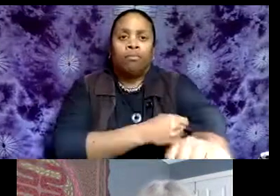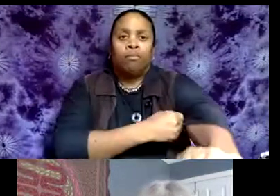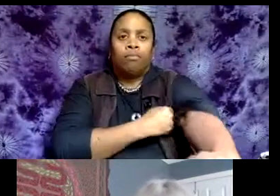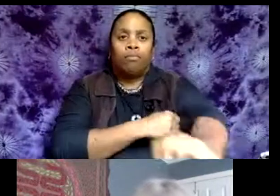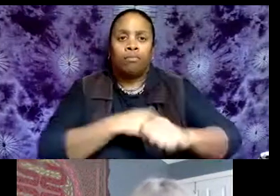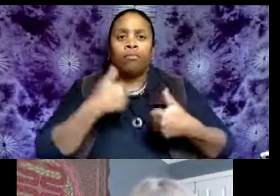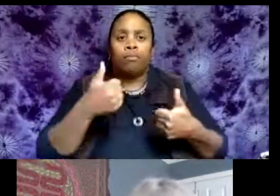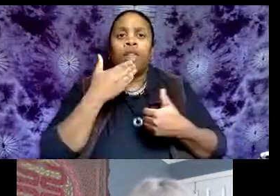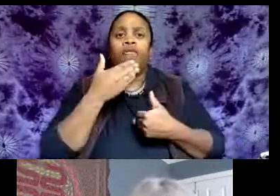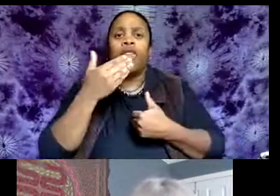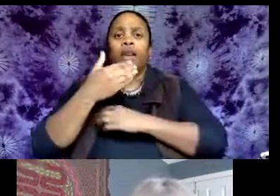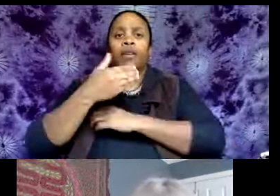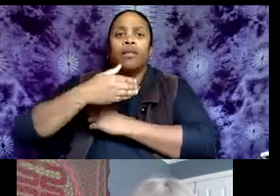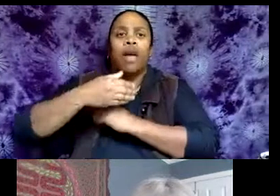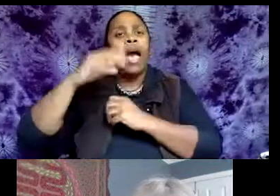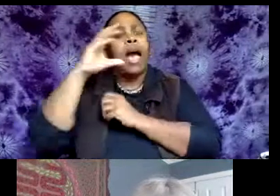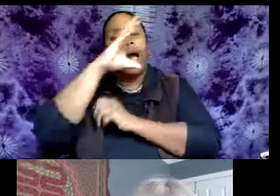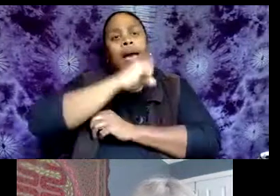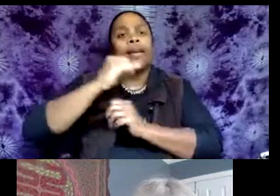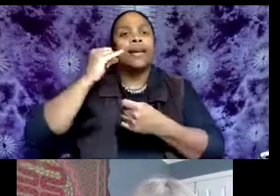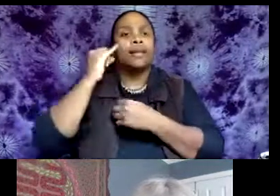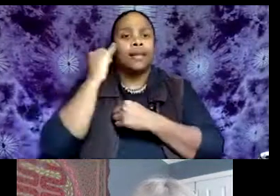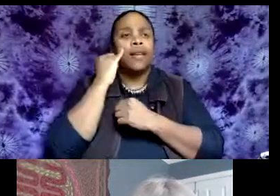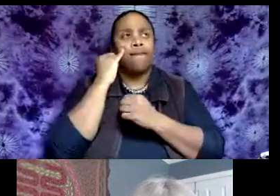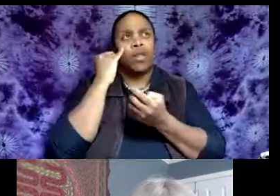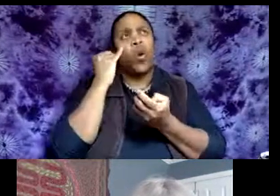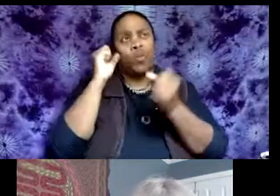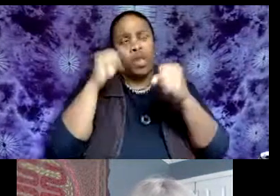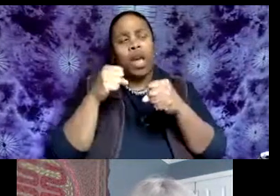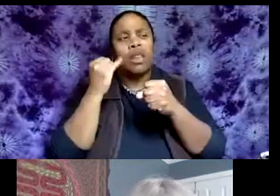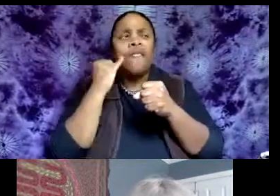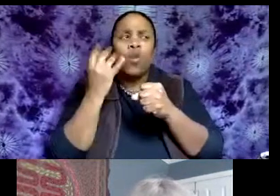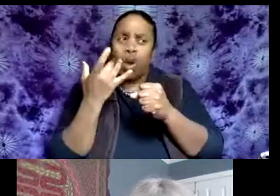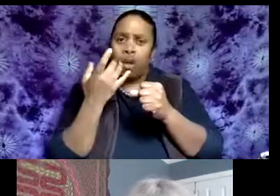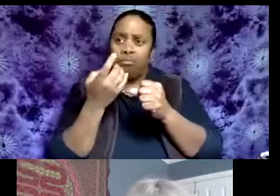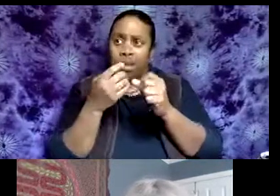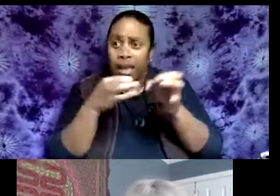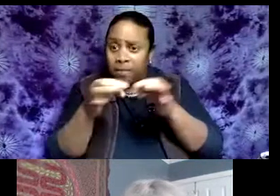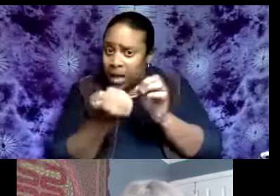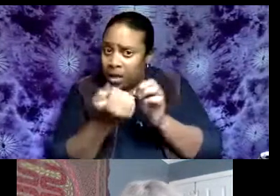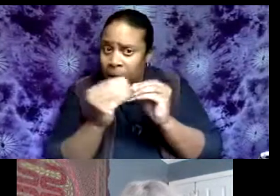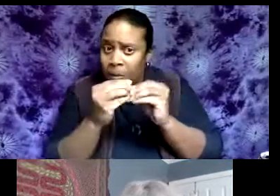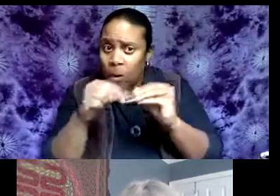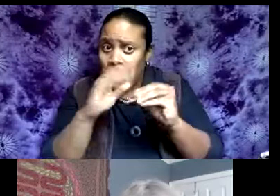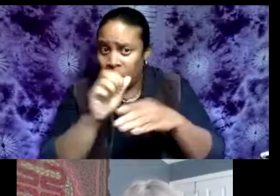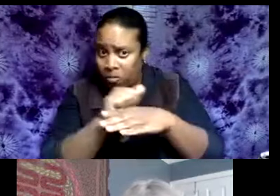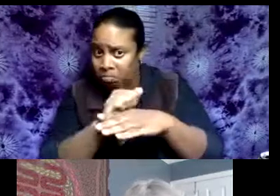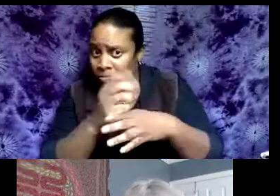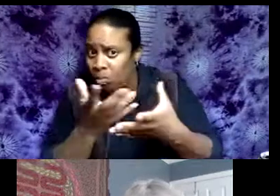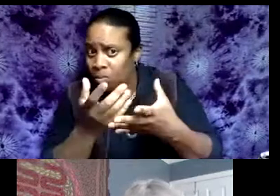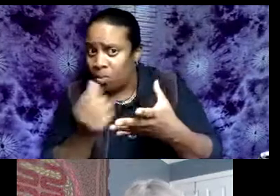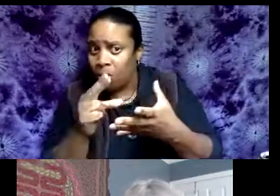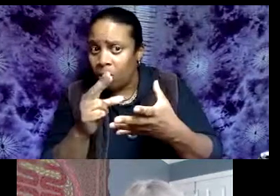Great, thanks, Dr. Tina. And I guess if you've got a little bit more time, if you want to explain anything about how your modalities work or how you might be using different things tonight, go